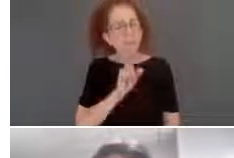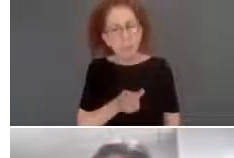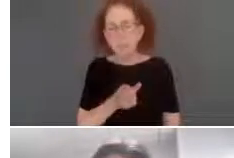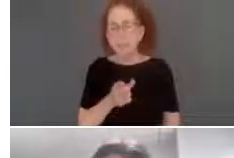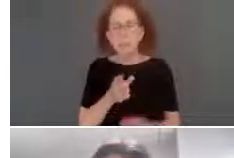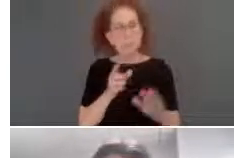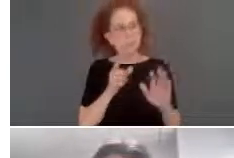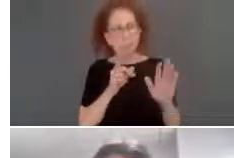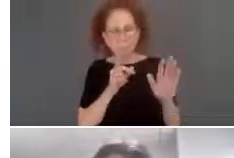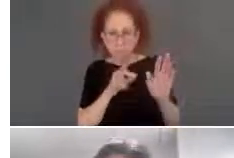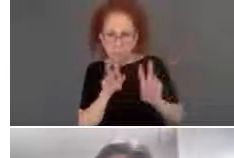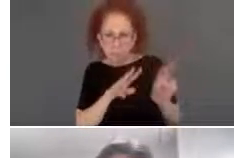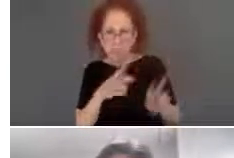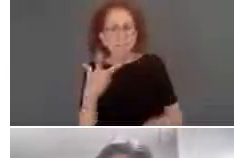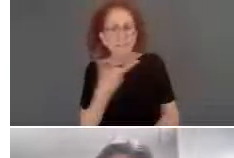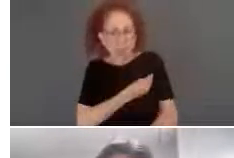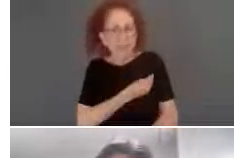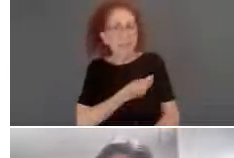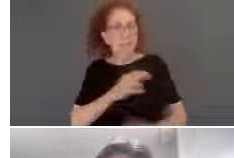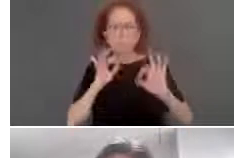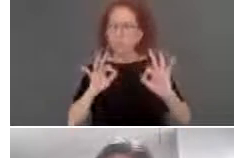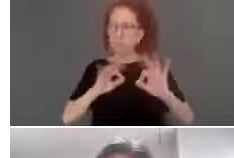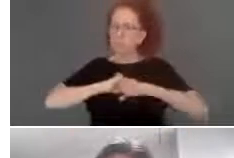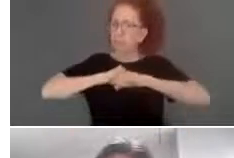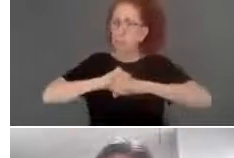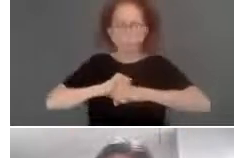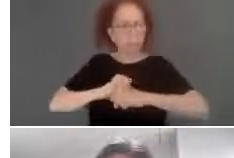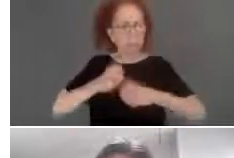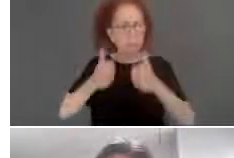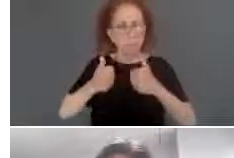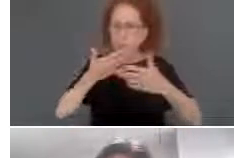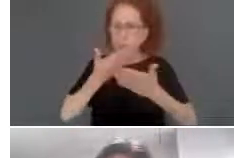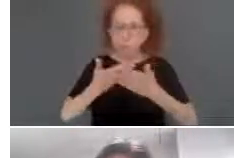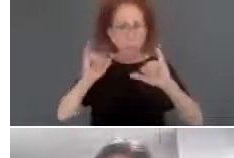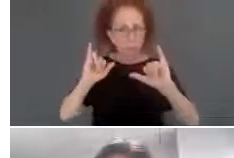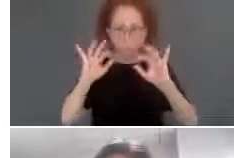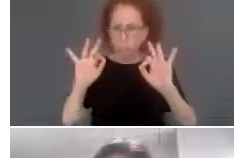seeing the vaccines really protect people still.